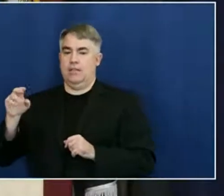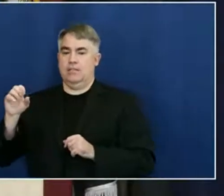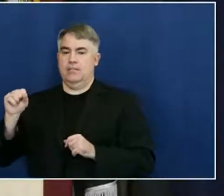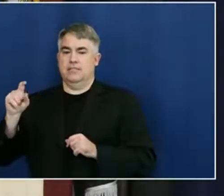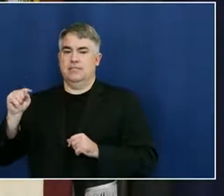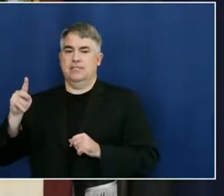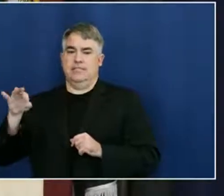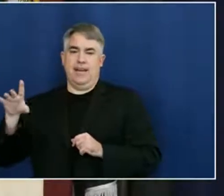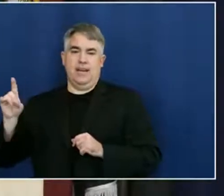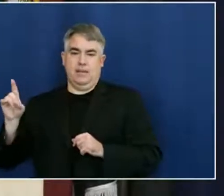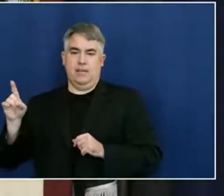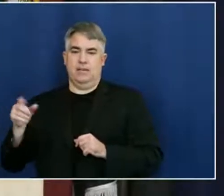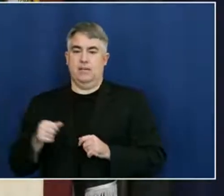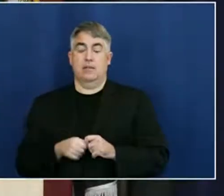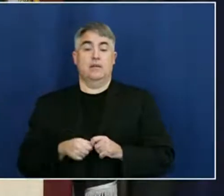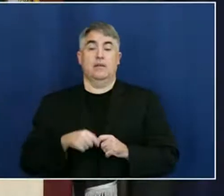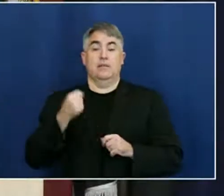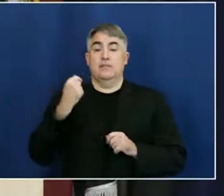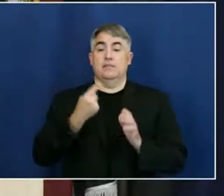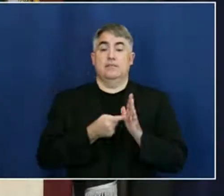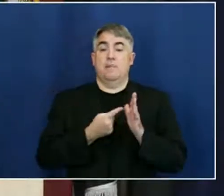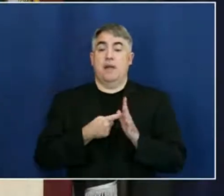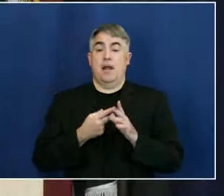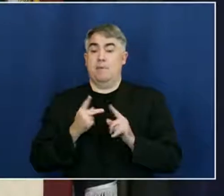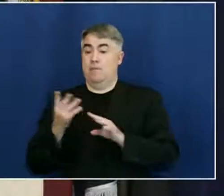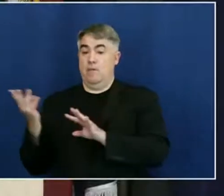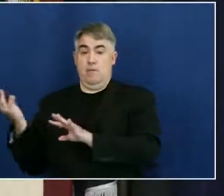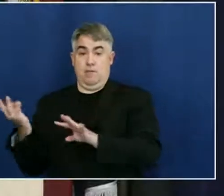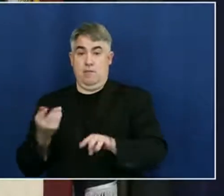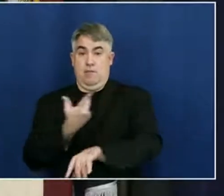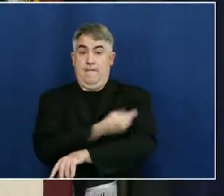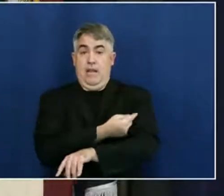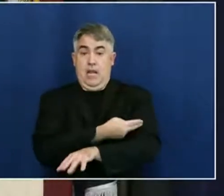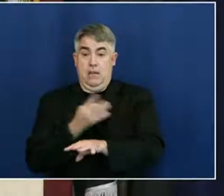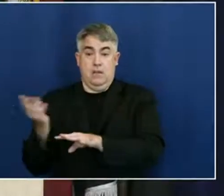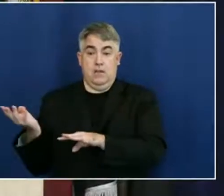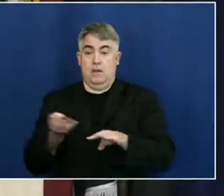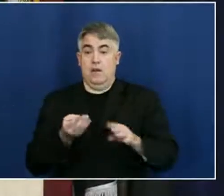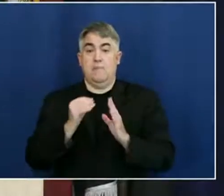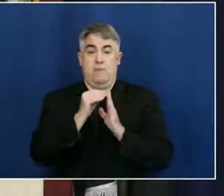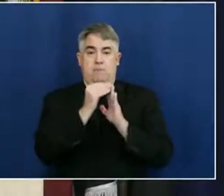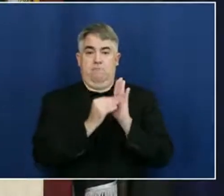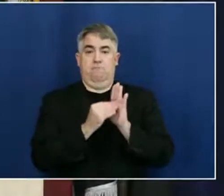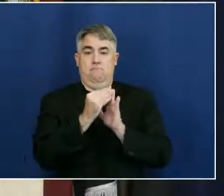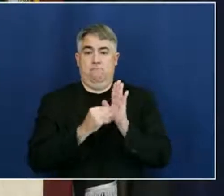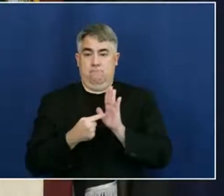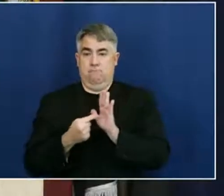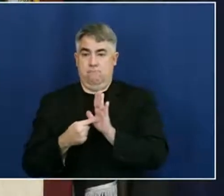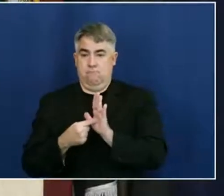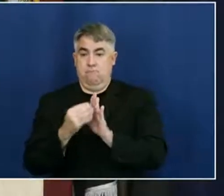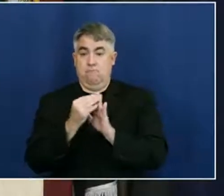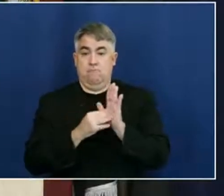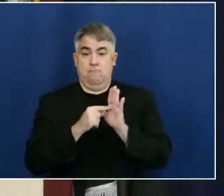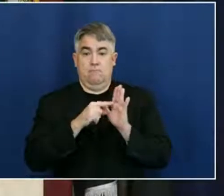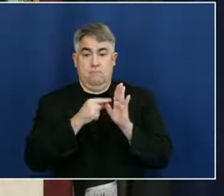form or check a box on what it is. And so we have now started graphically showing that's in there. And